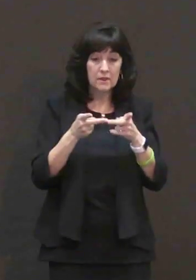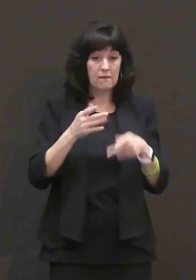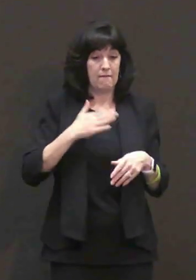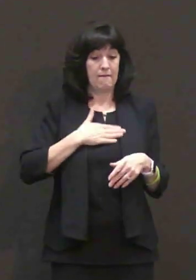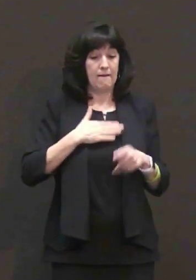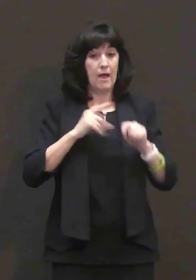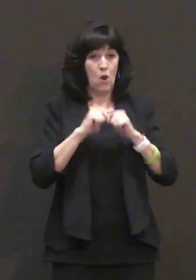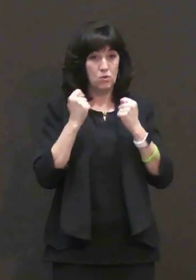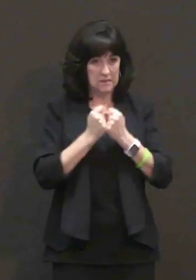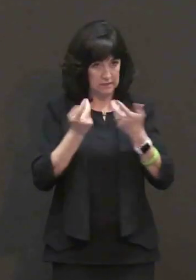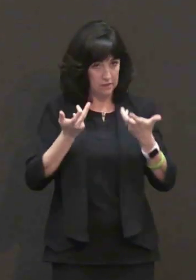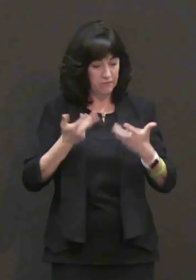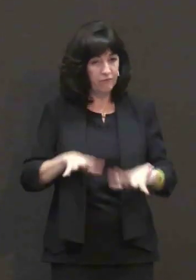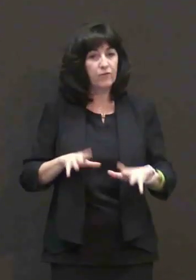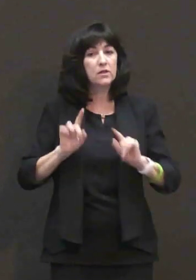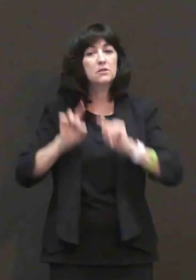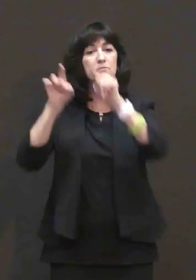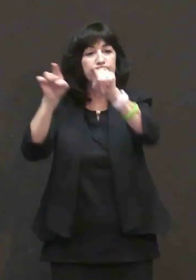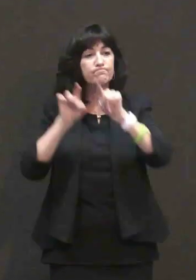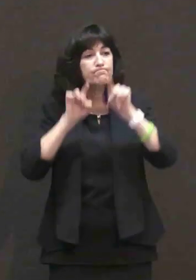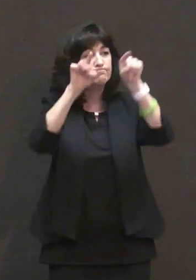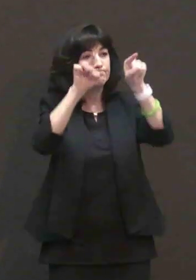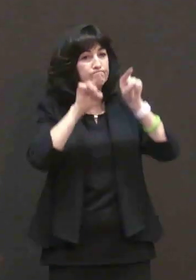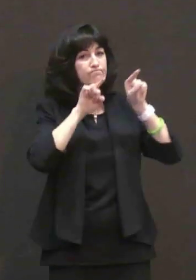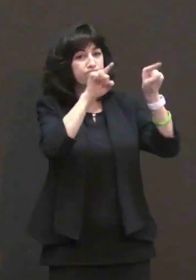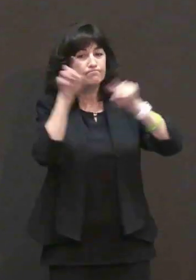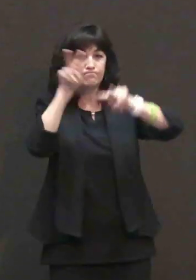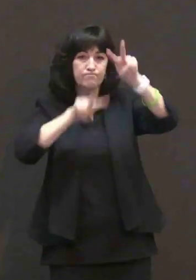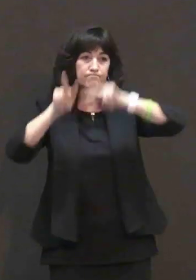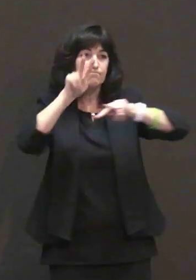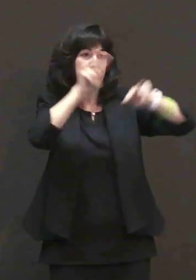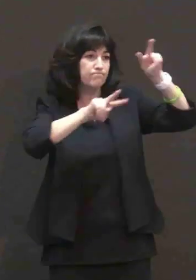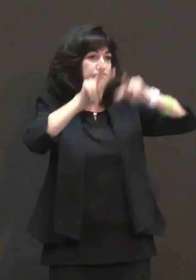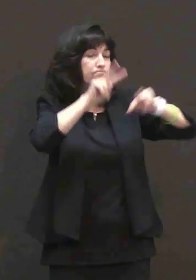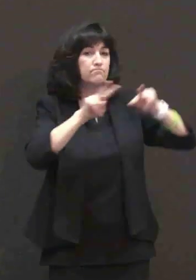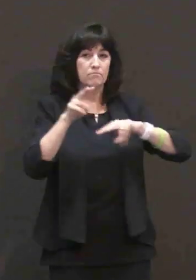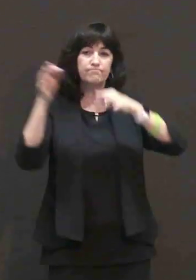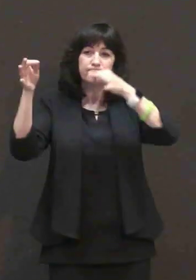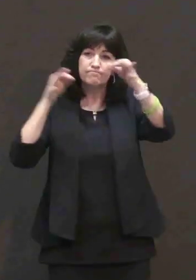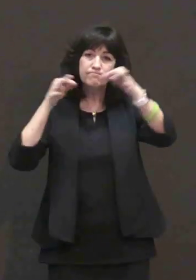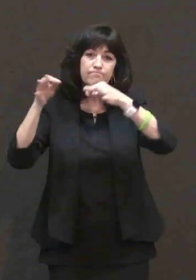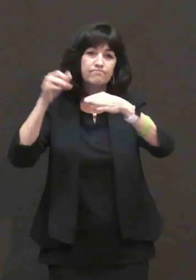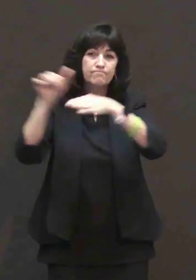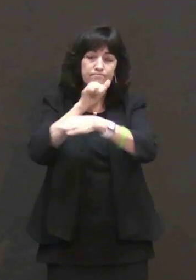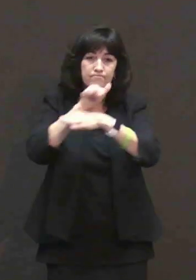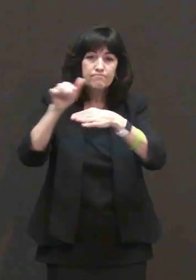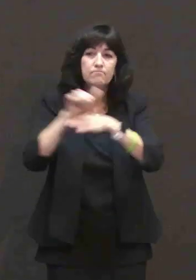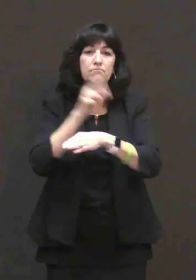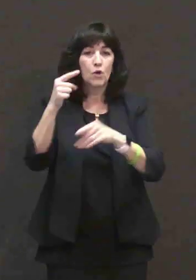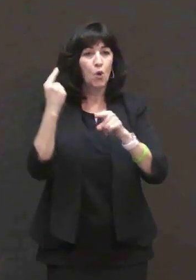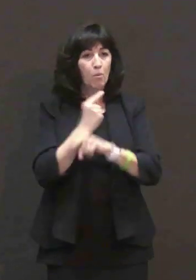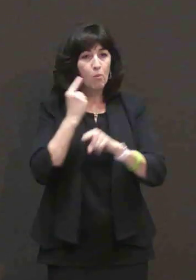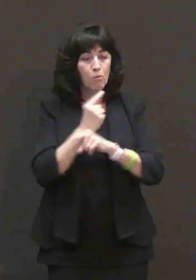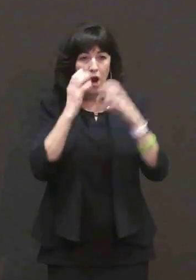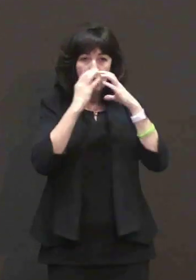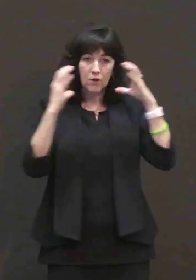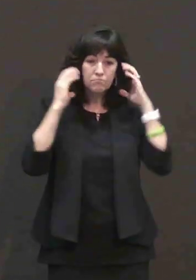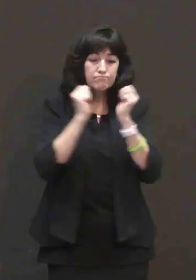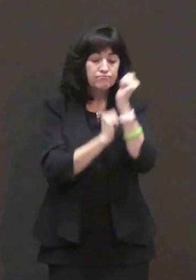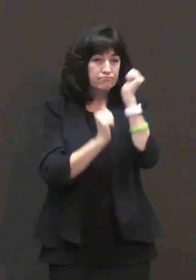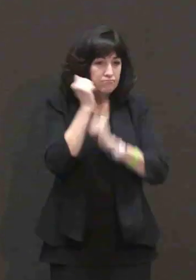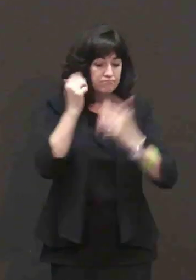care settings and met with them and coached them on proper PPE and infection